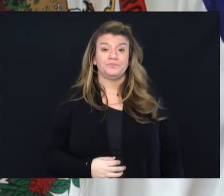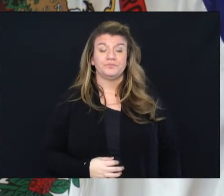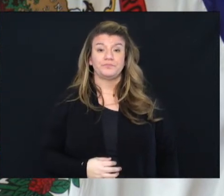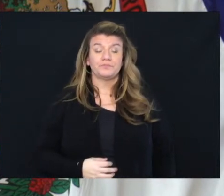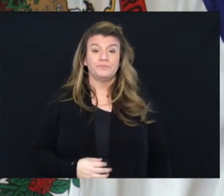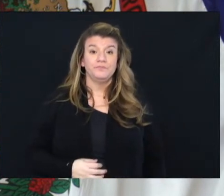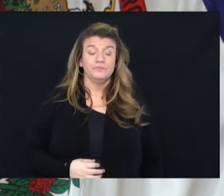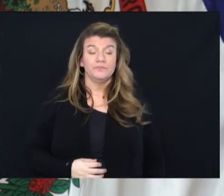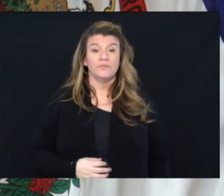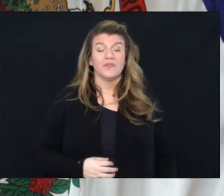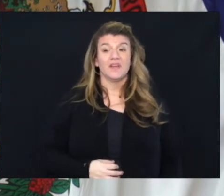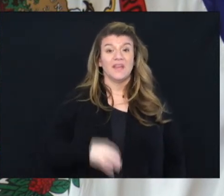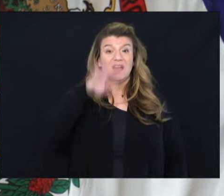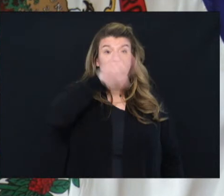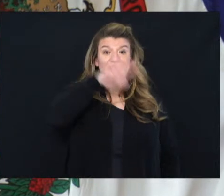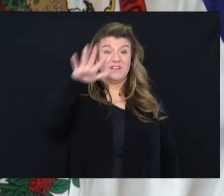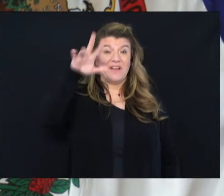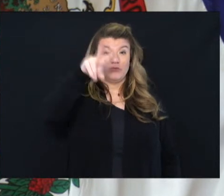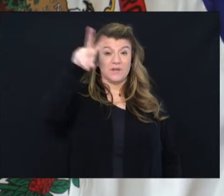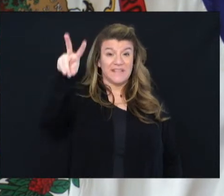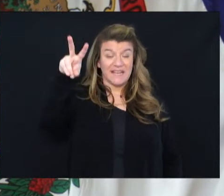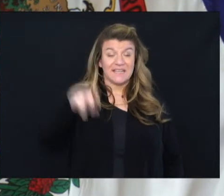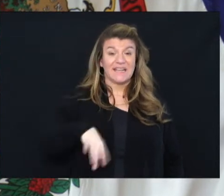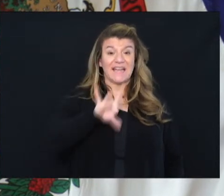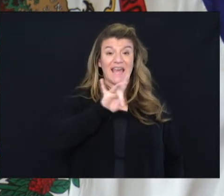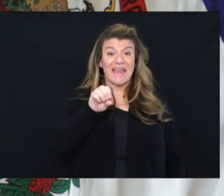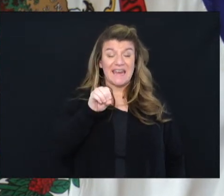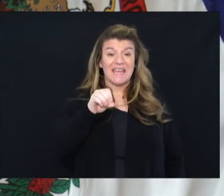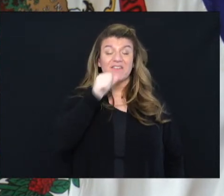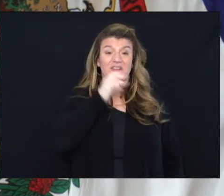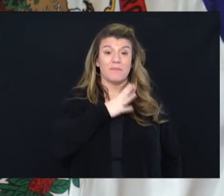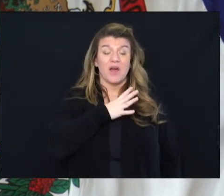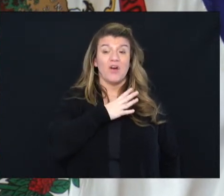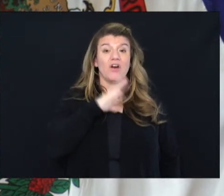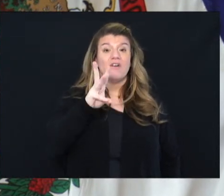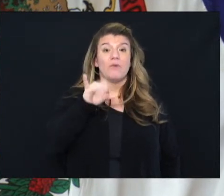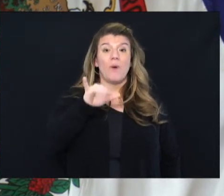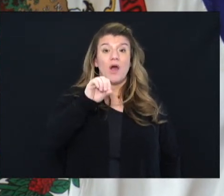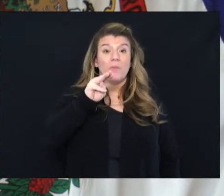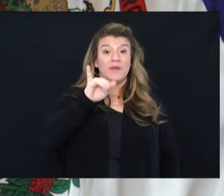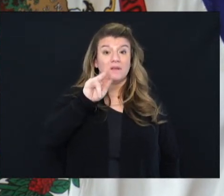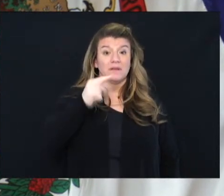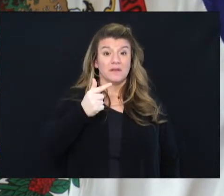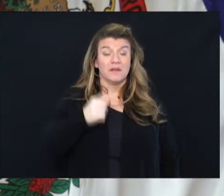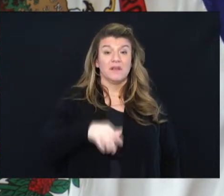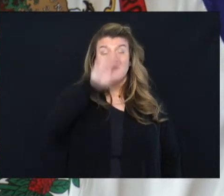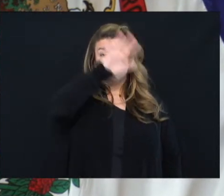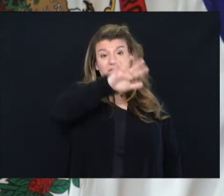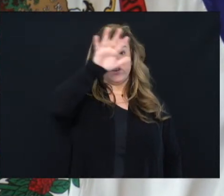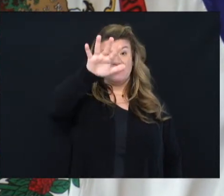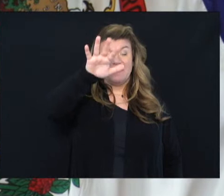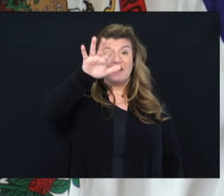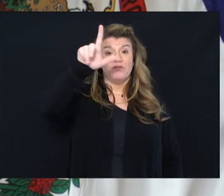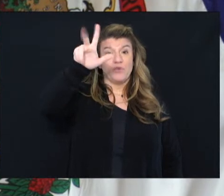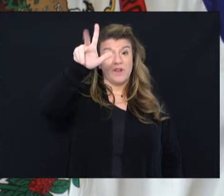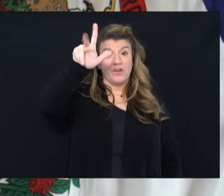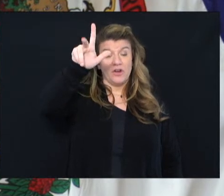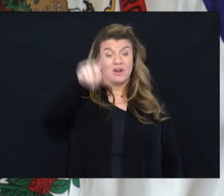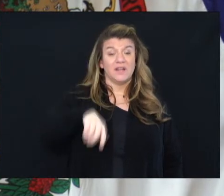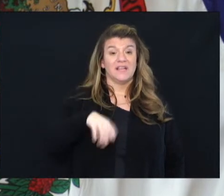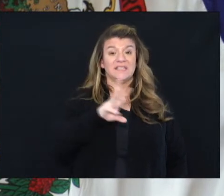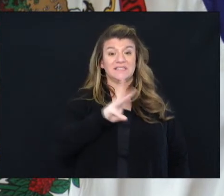The 5,522nd death, an 80-year-old female from Wyoming County. The 5,523rd